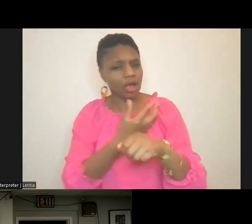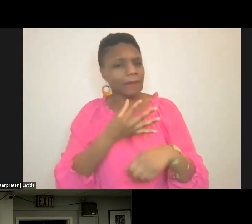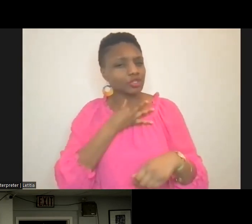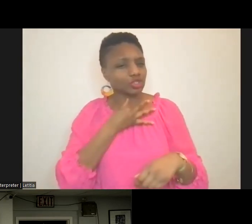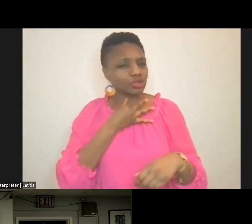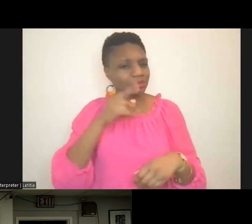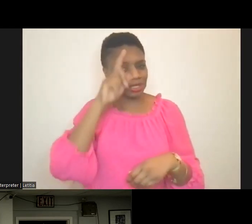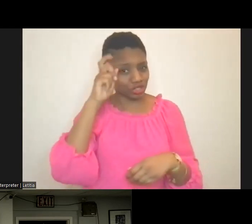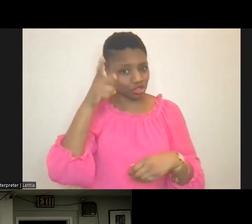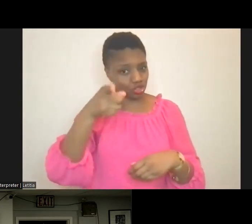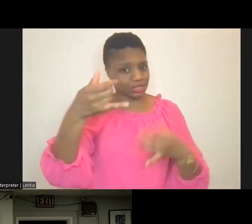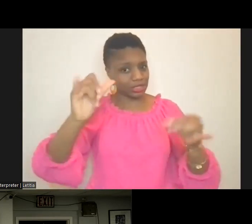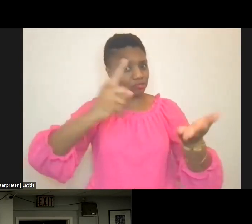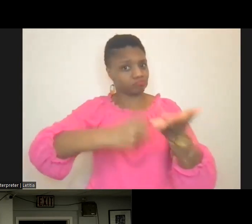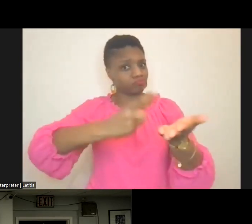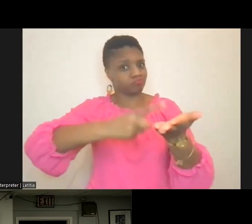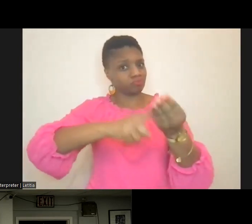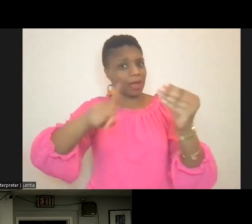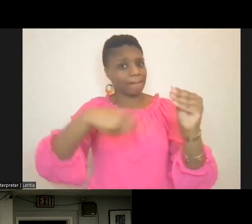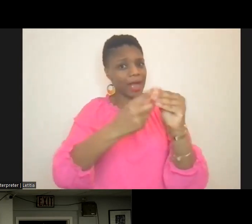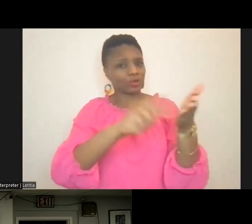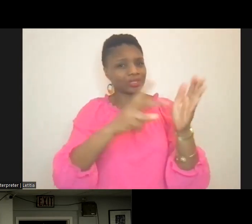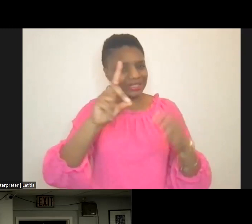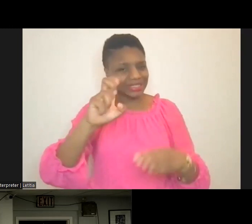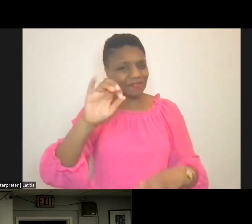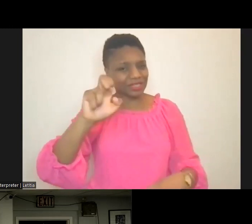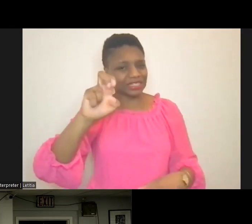still deciding on the definition of environmental justice."